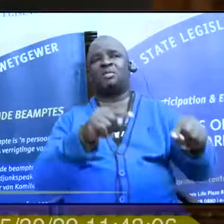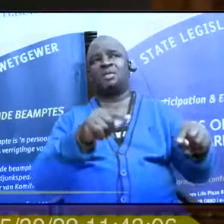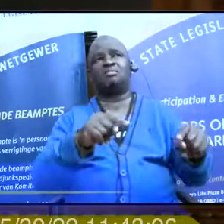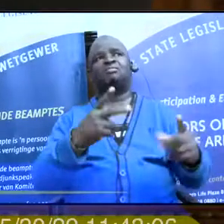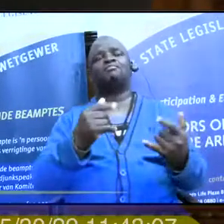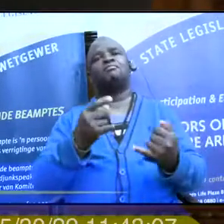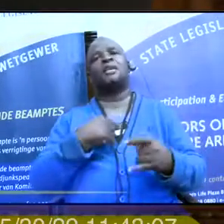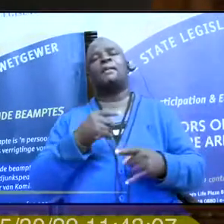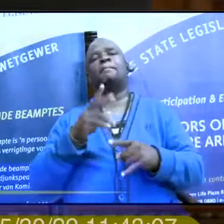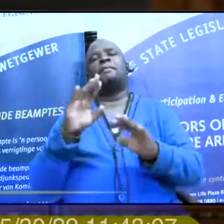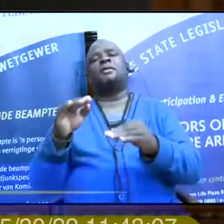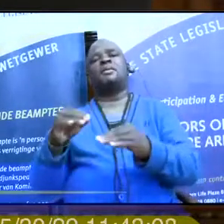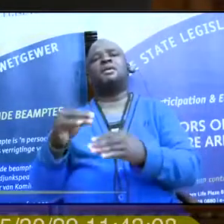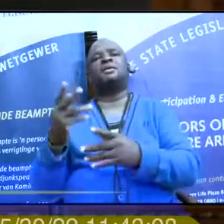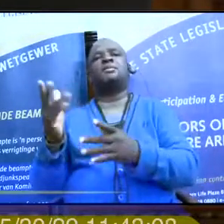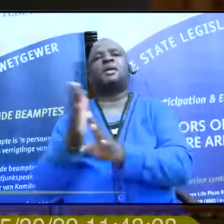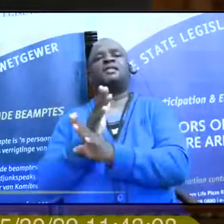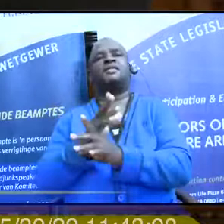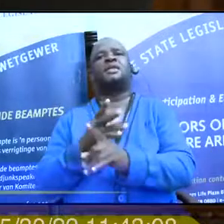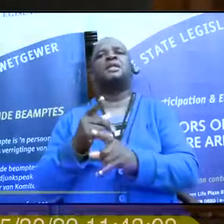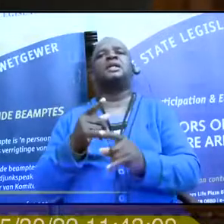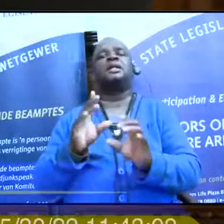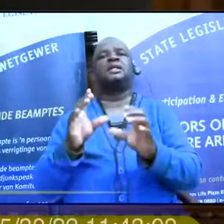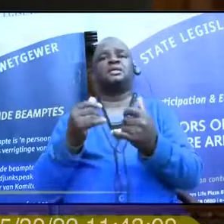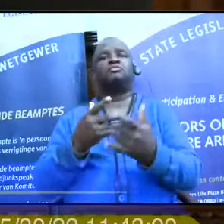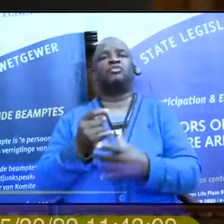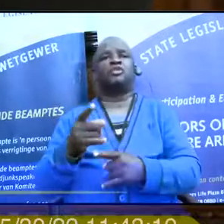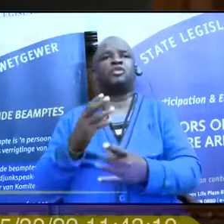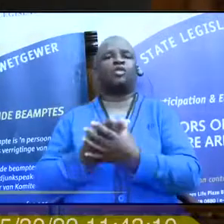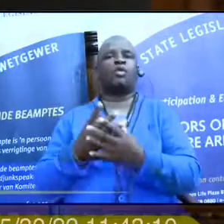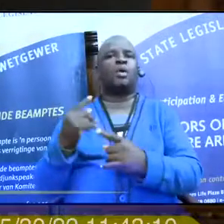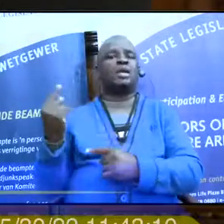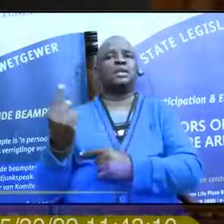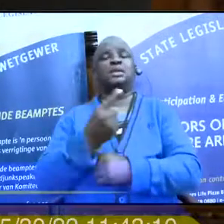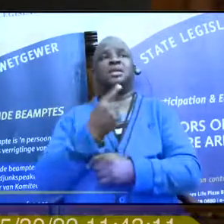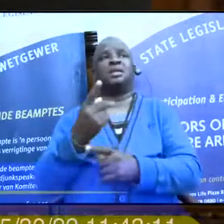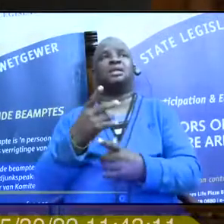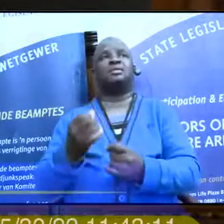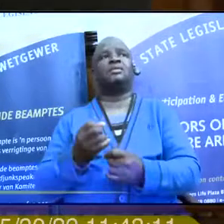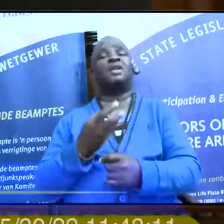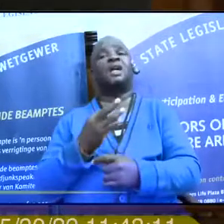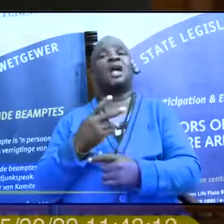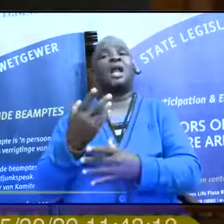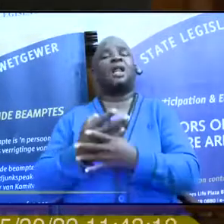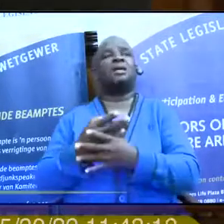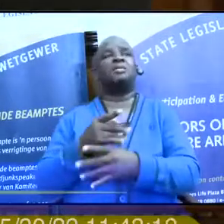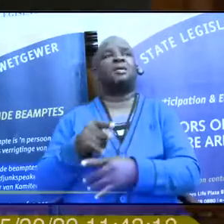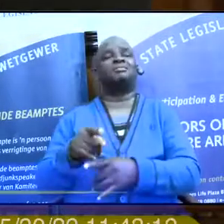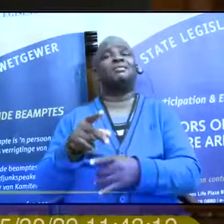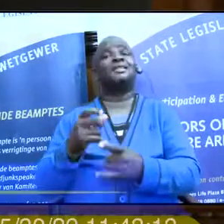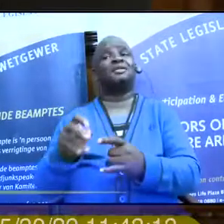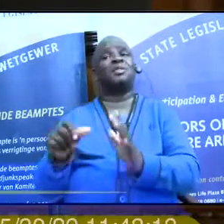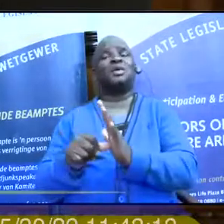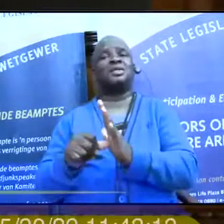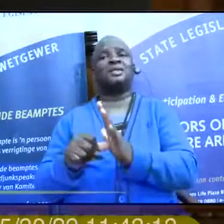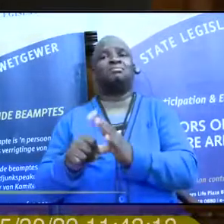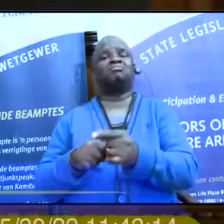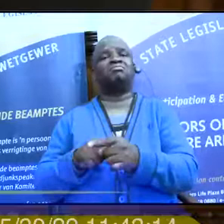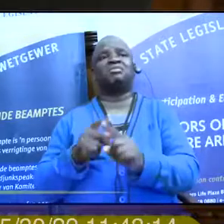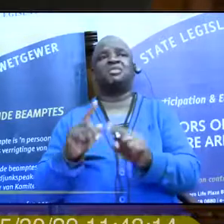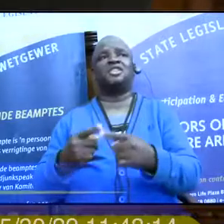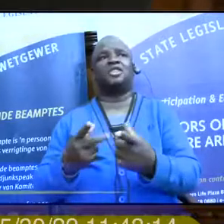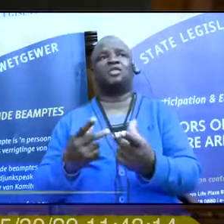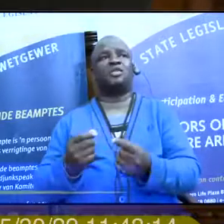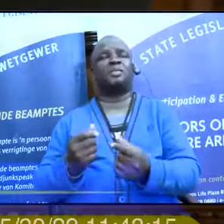public private sector throughout the entire social compact and without labor as as the key driver to make sure that this